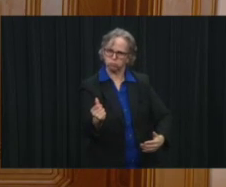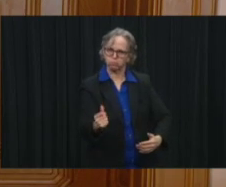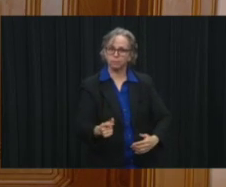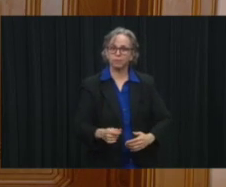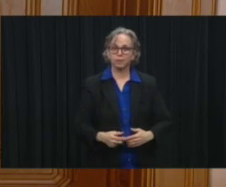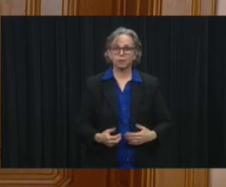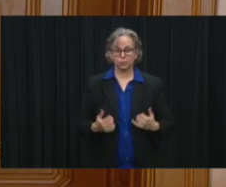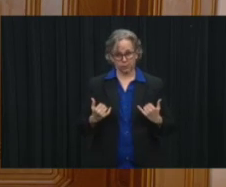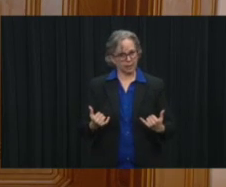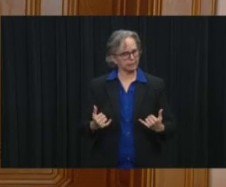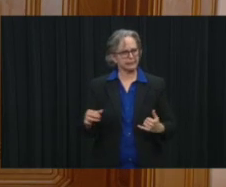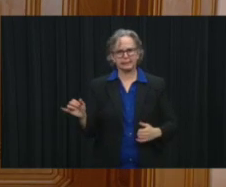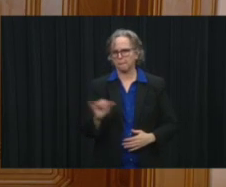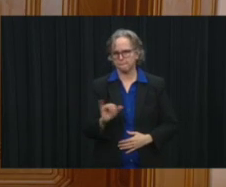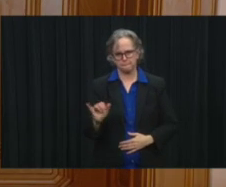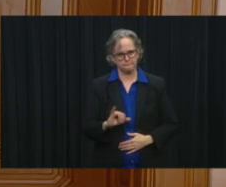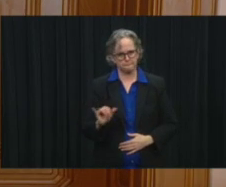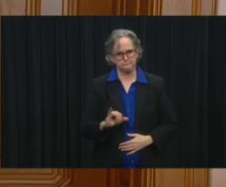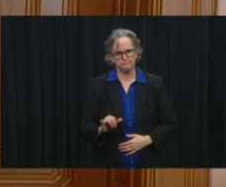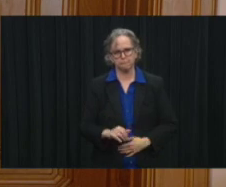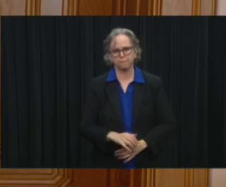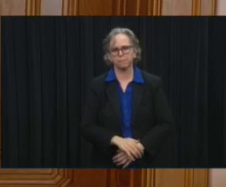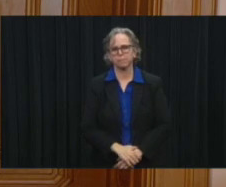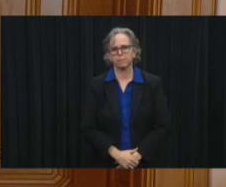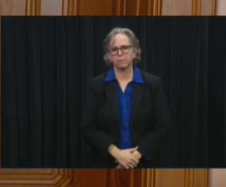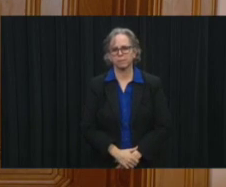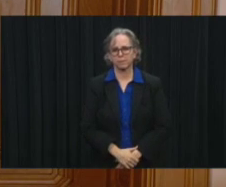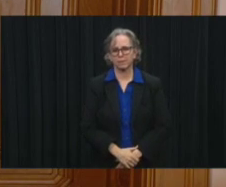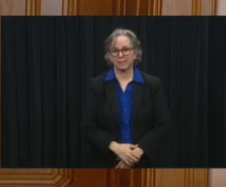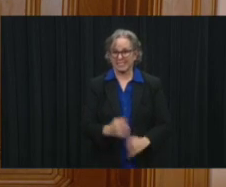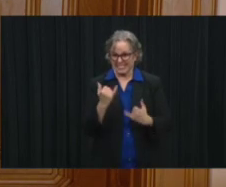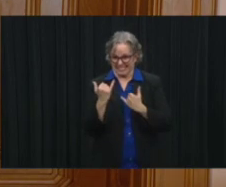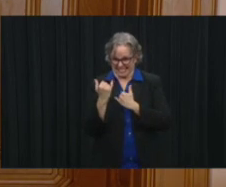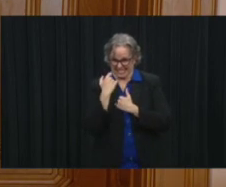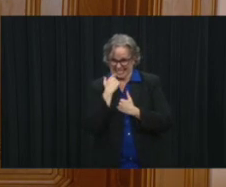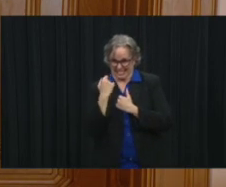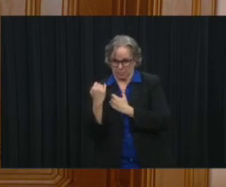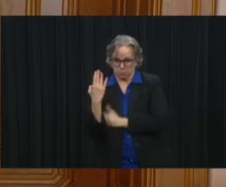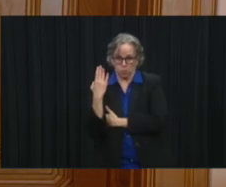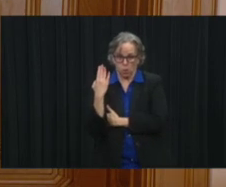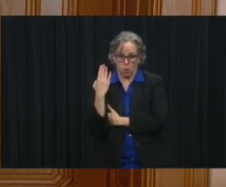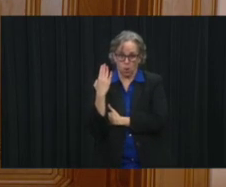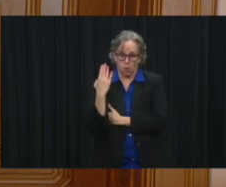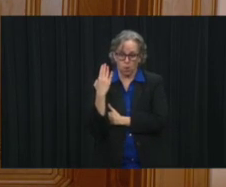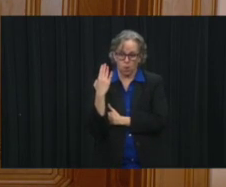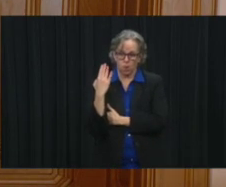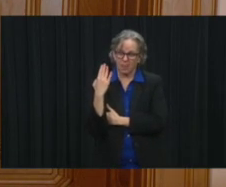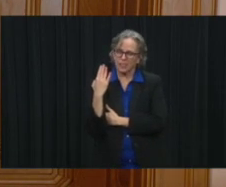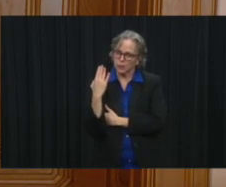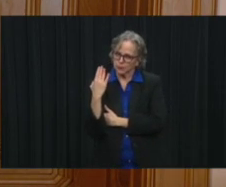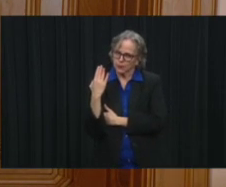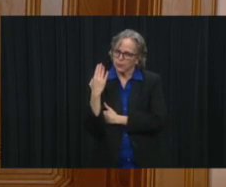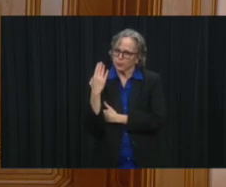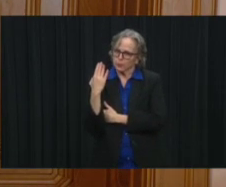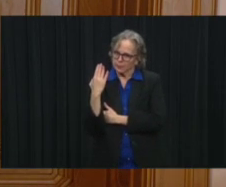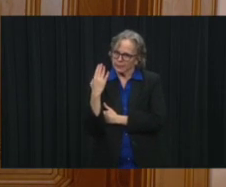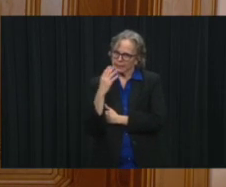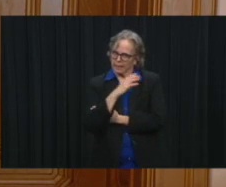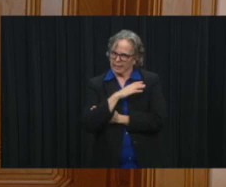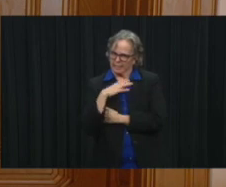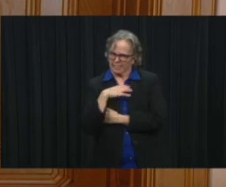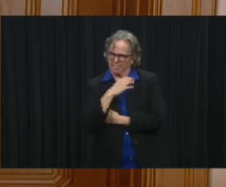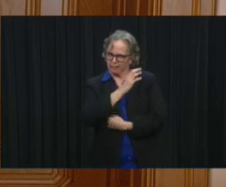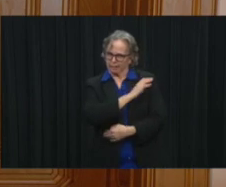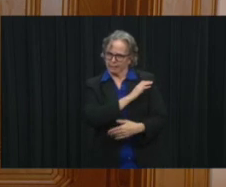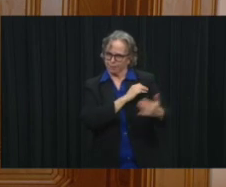This morning, I had a call with the Cleveland Clinic,